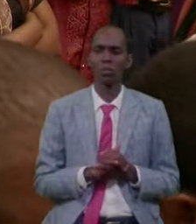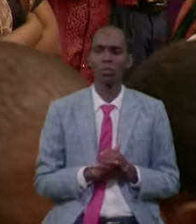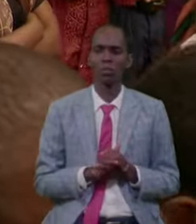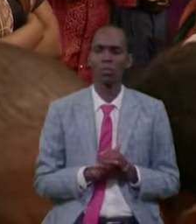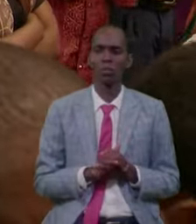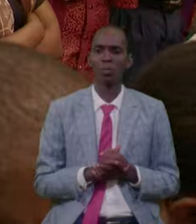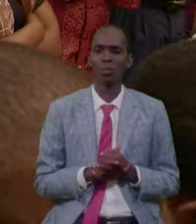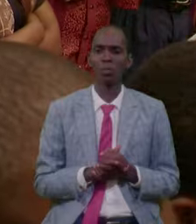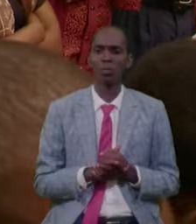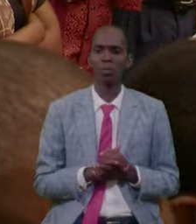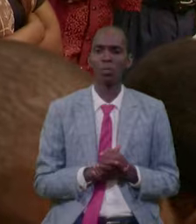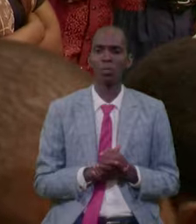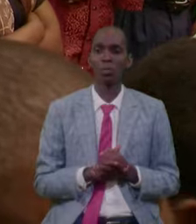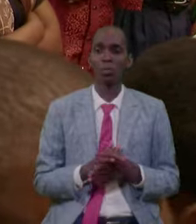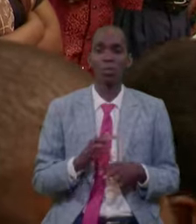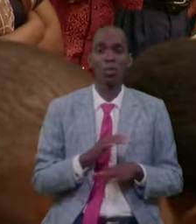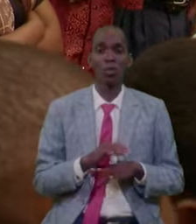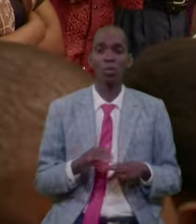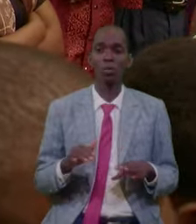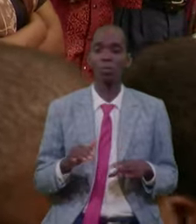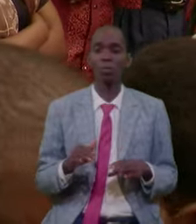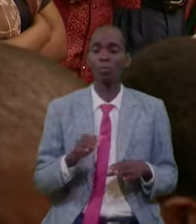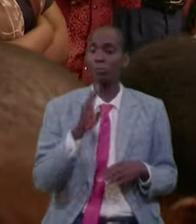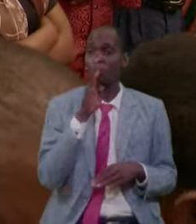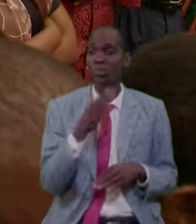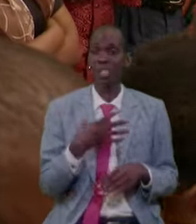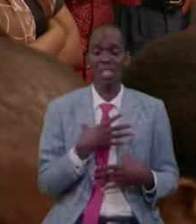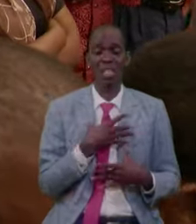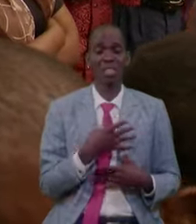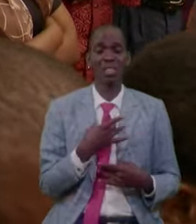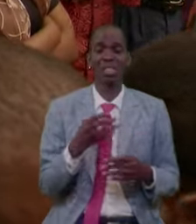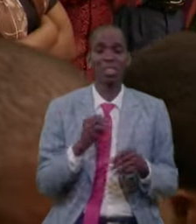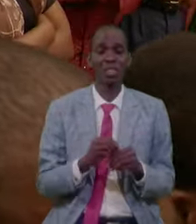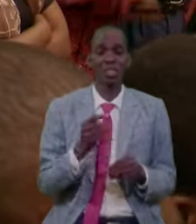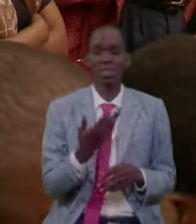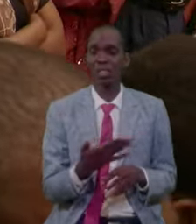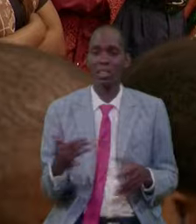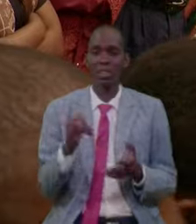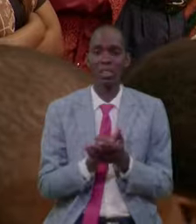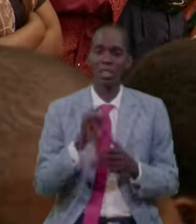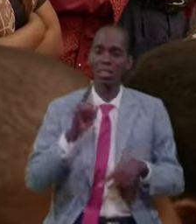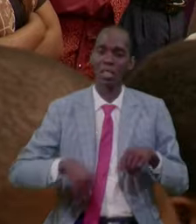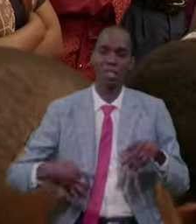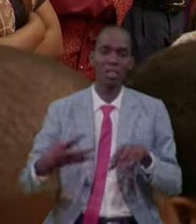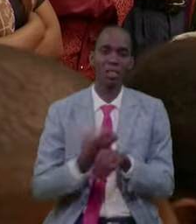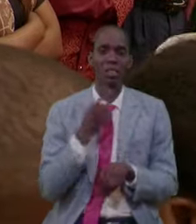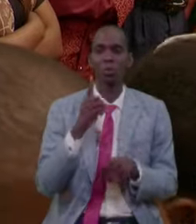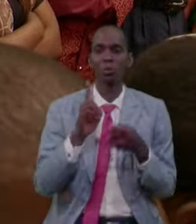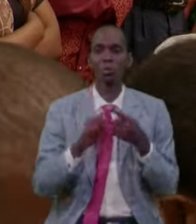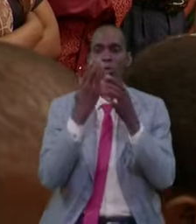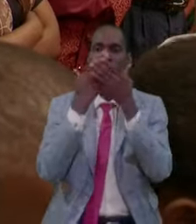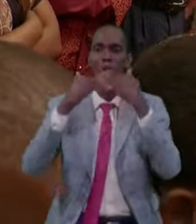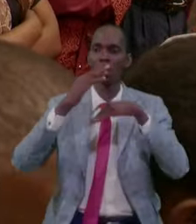Don't be interested in the things that will not get you to heaven.